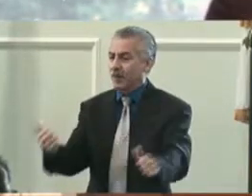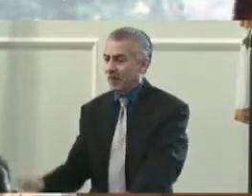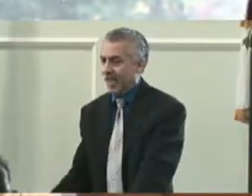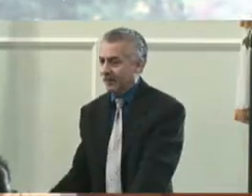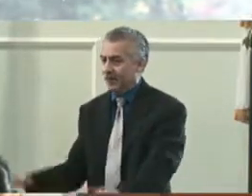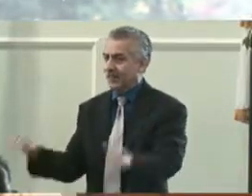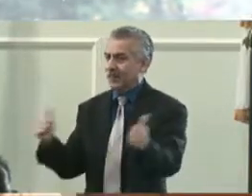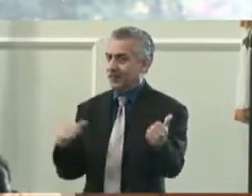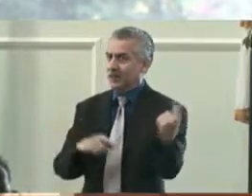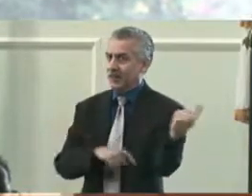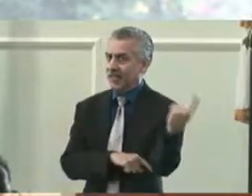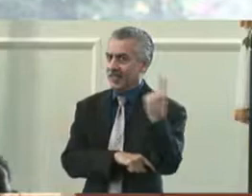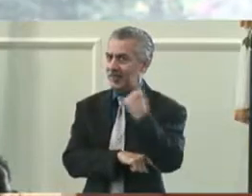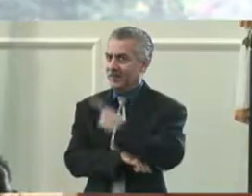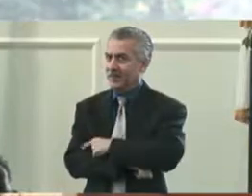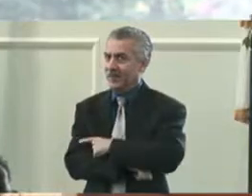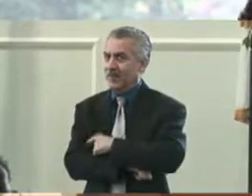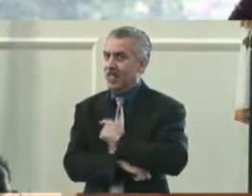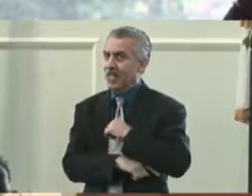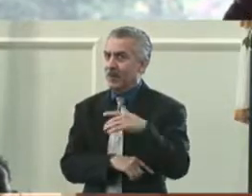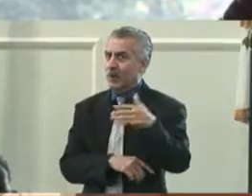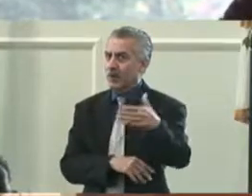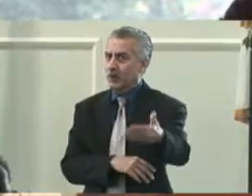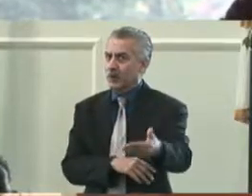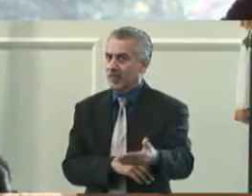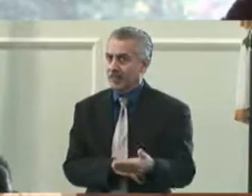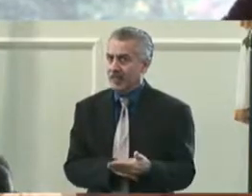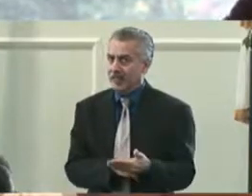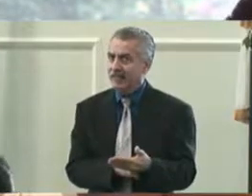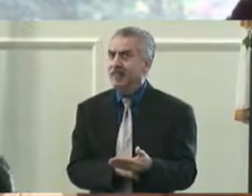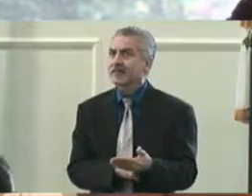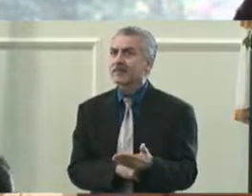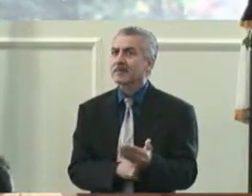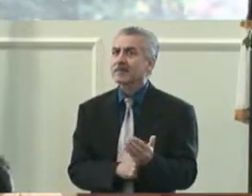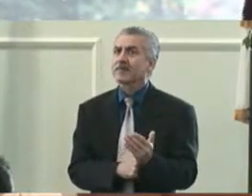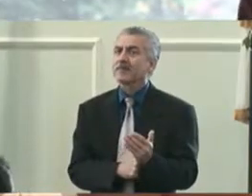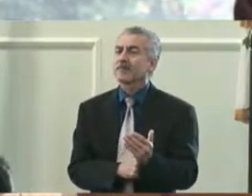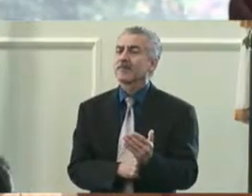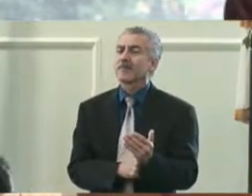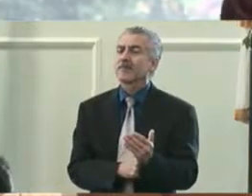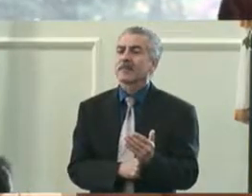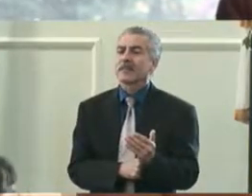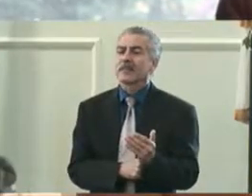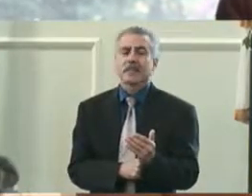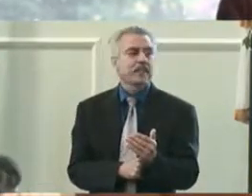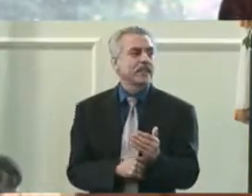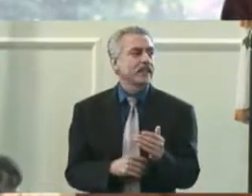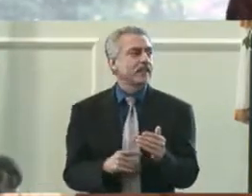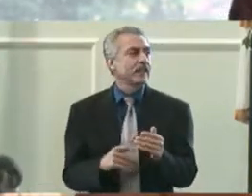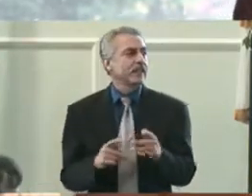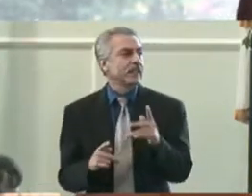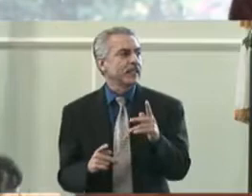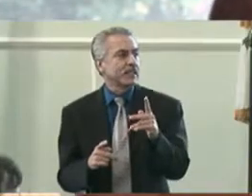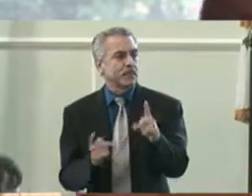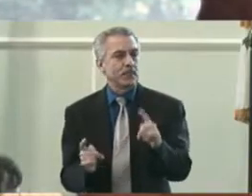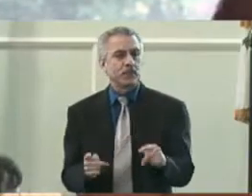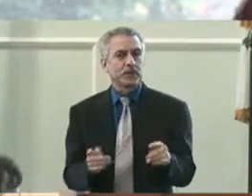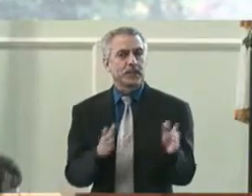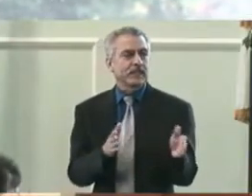And I'd like to invite our candidates to come up at this